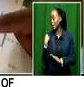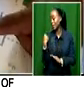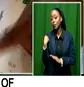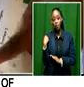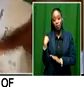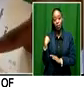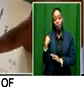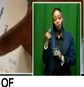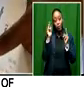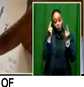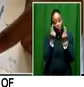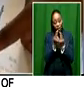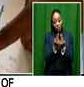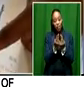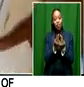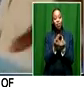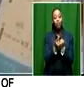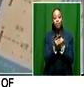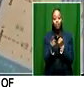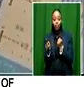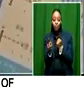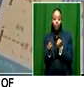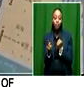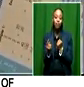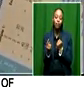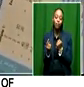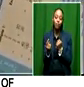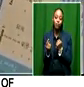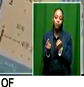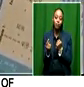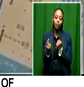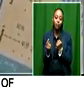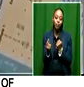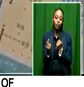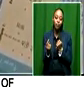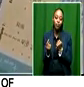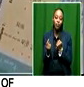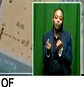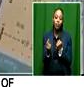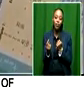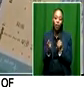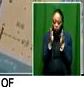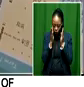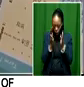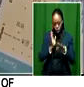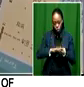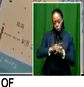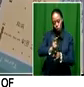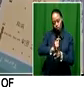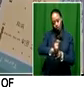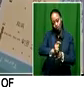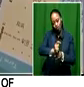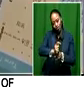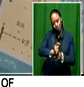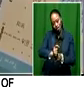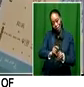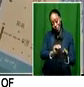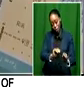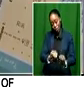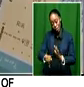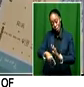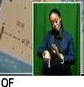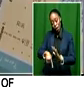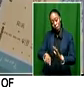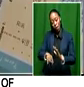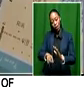that universities have been coming into grips with teaching or training primary